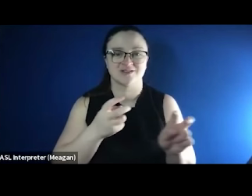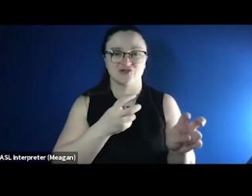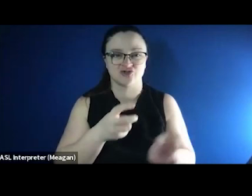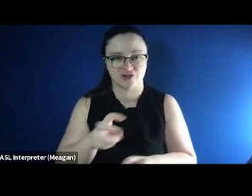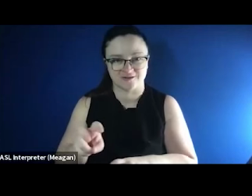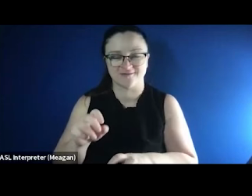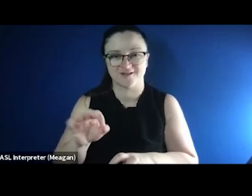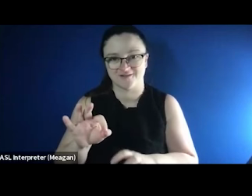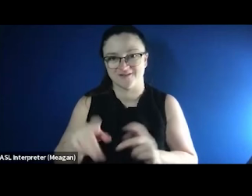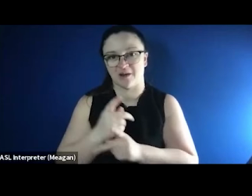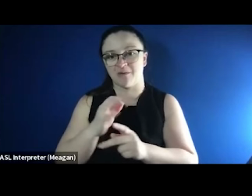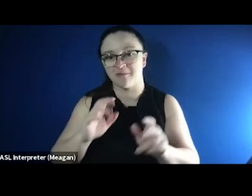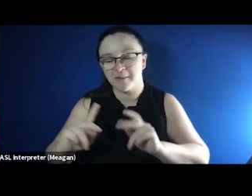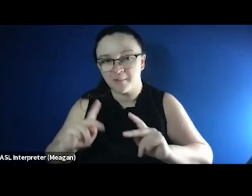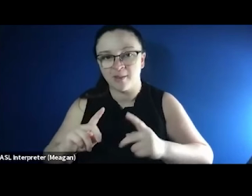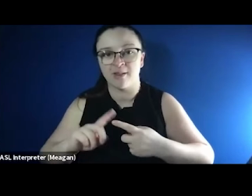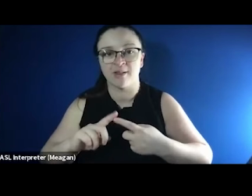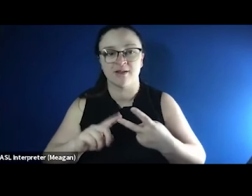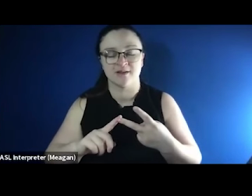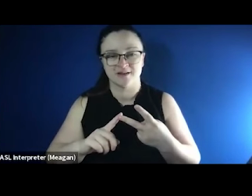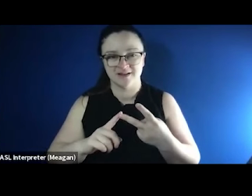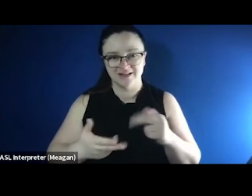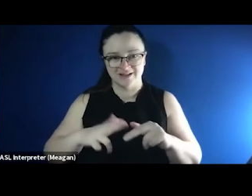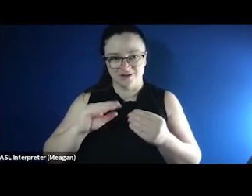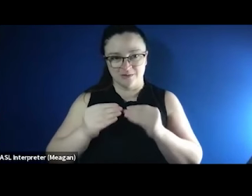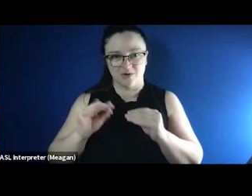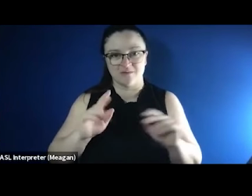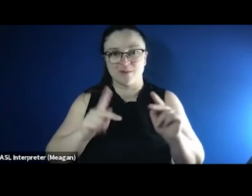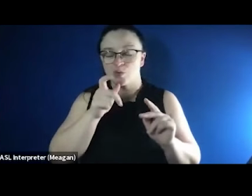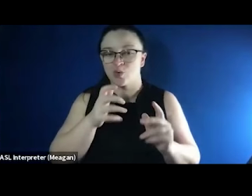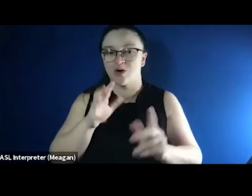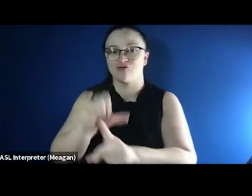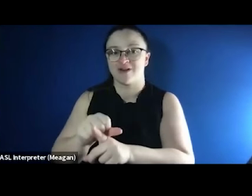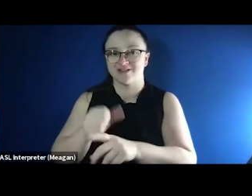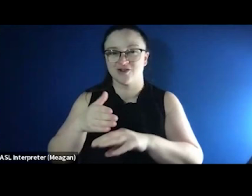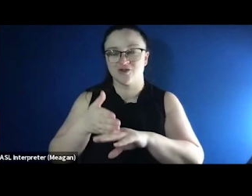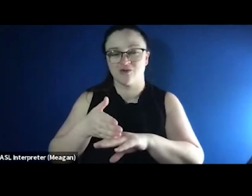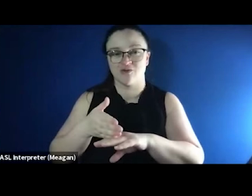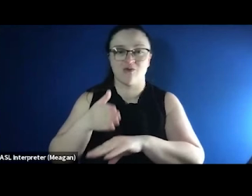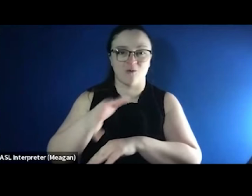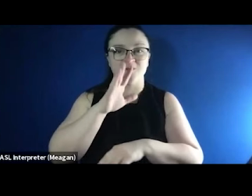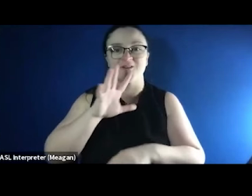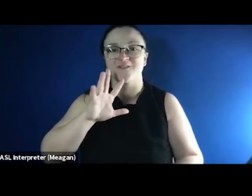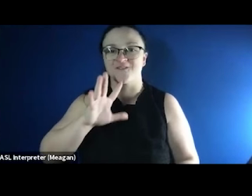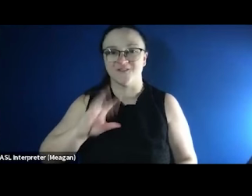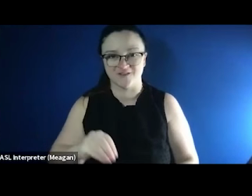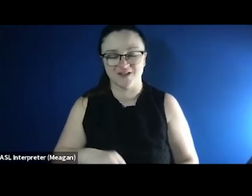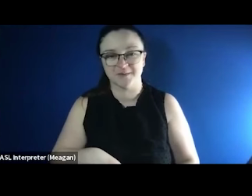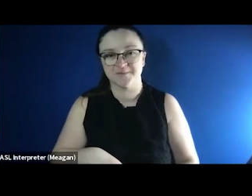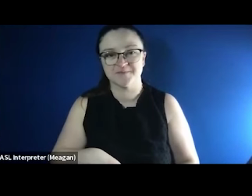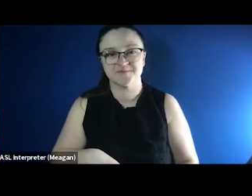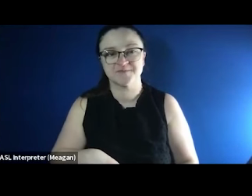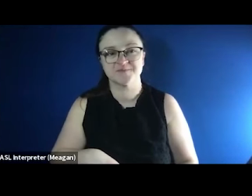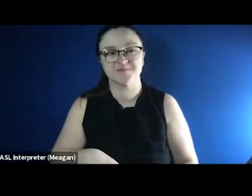as well as an increased number of persons who are being arrested over the age of 50. But this chart from